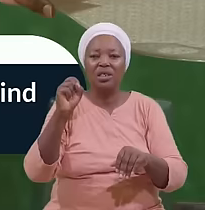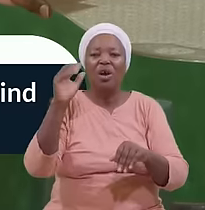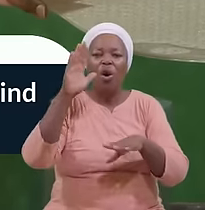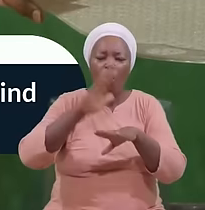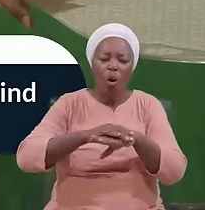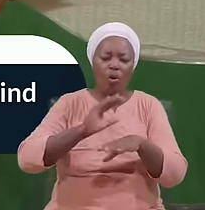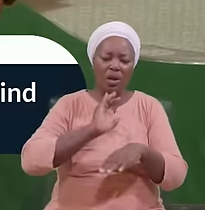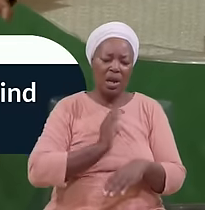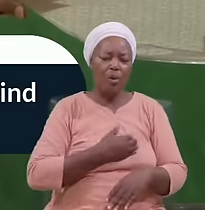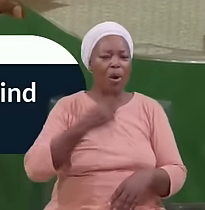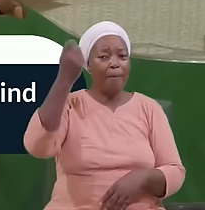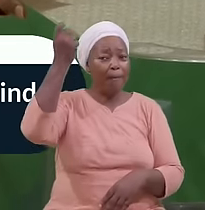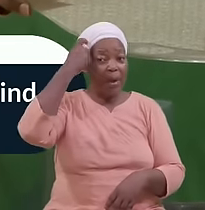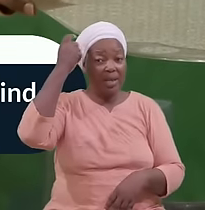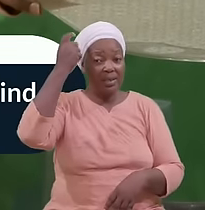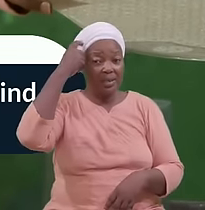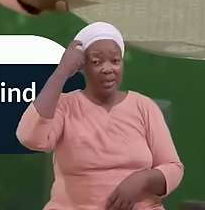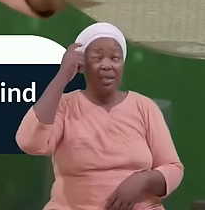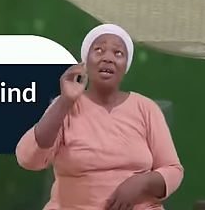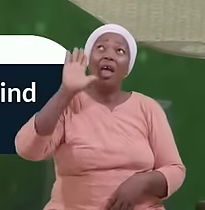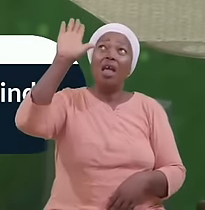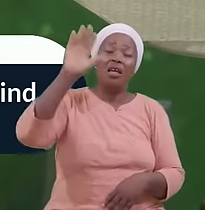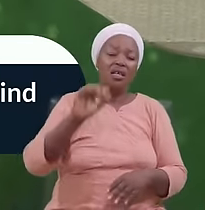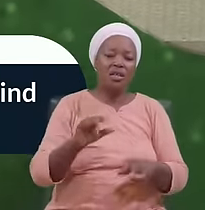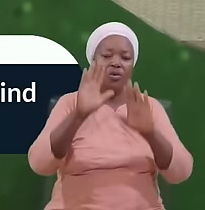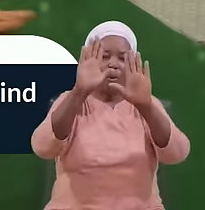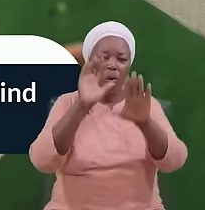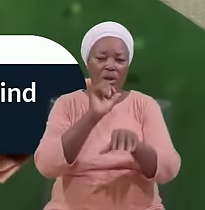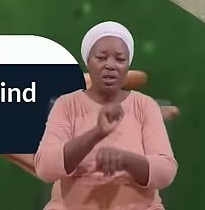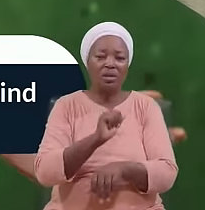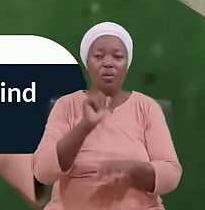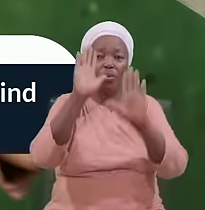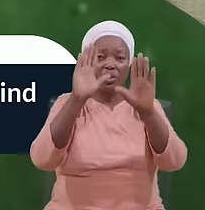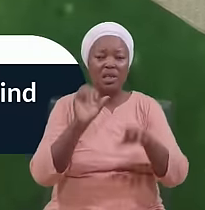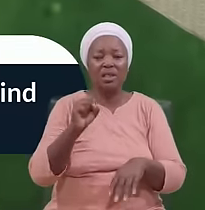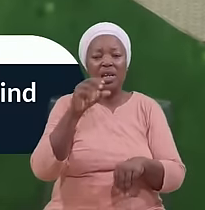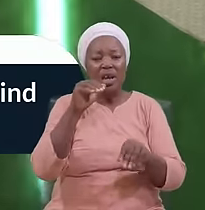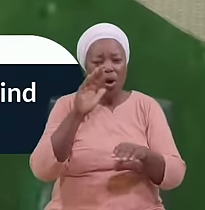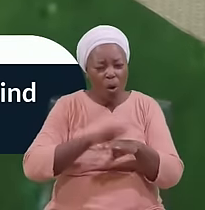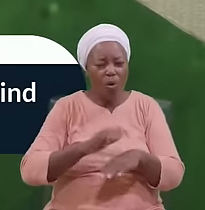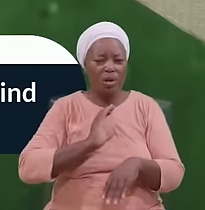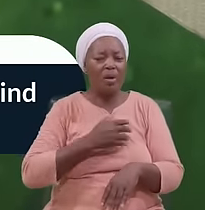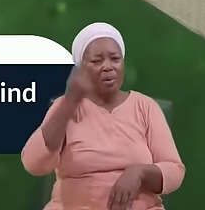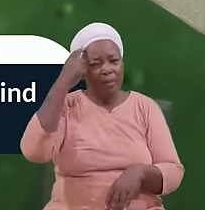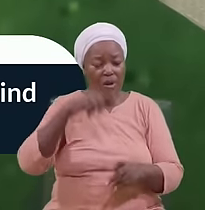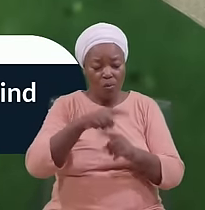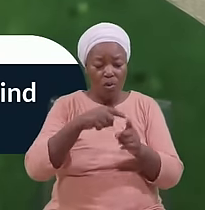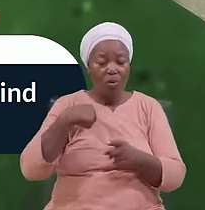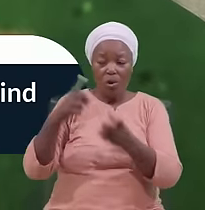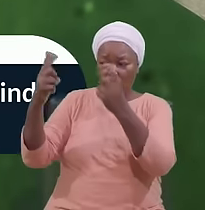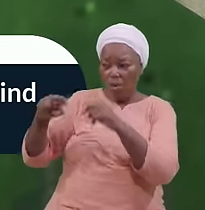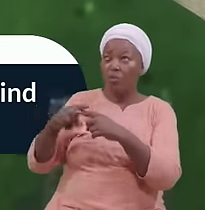His wonders on our mind. His wonders on our mind. When we come to God and we turn to